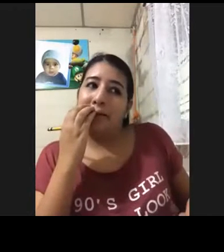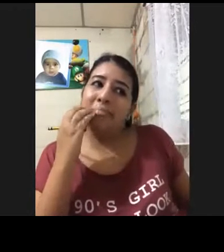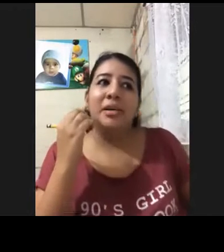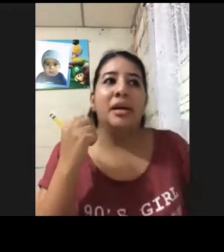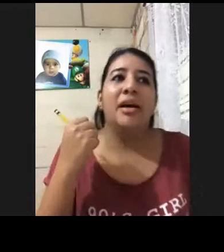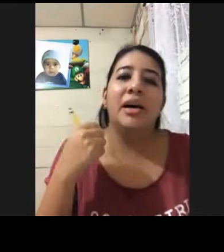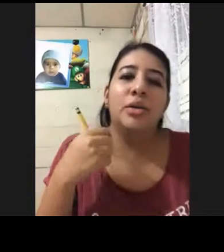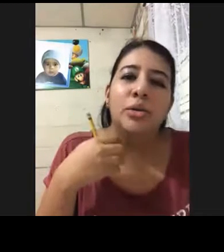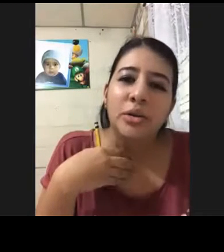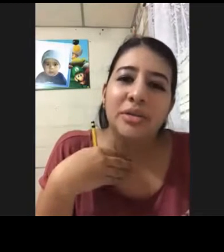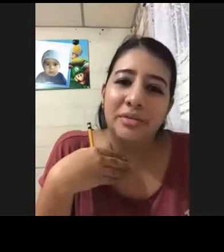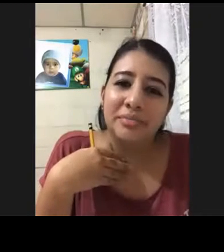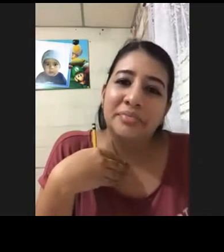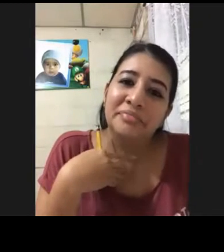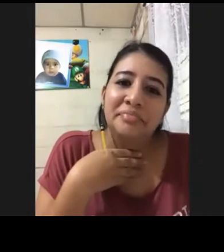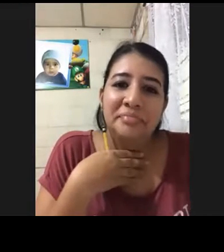Or tomorrow?